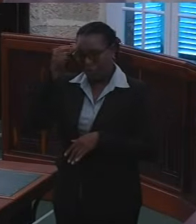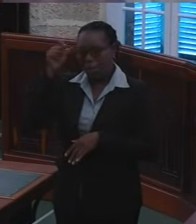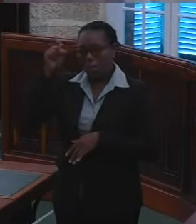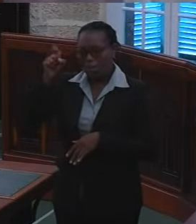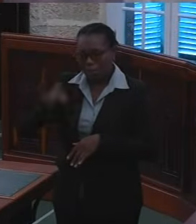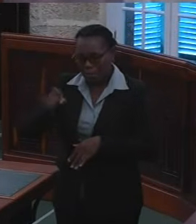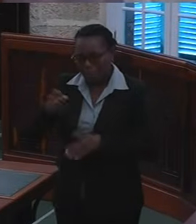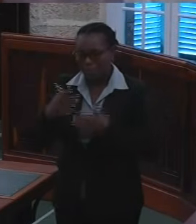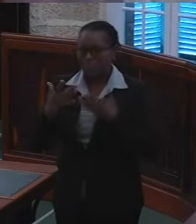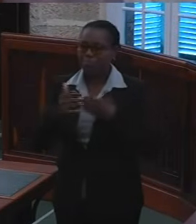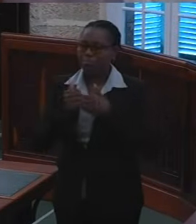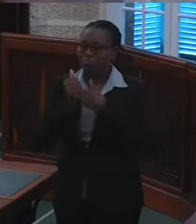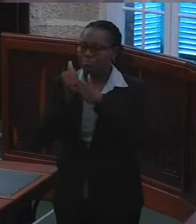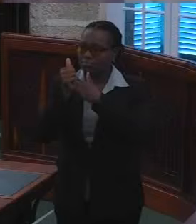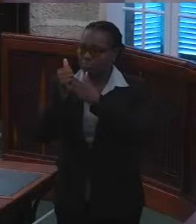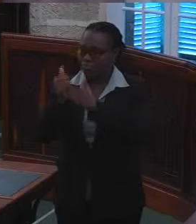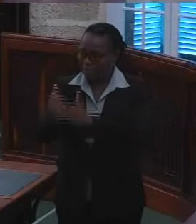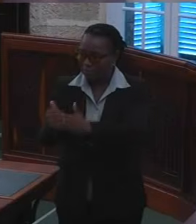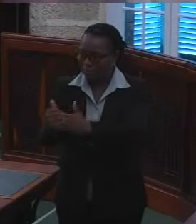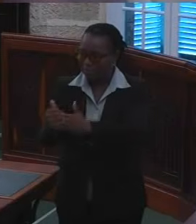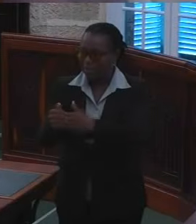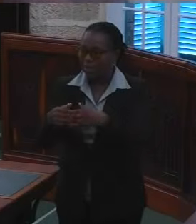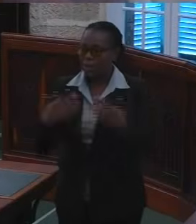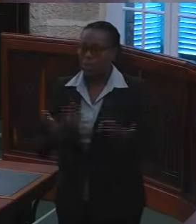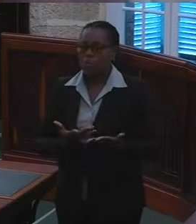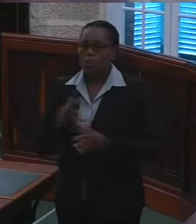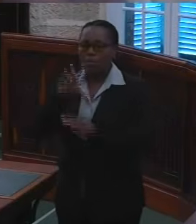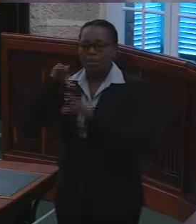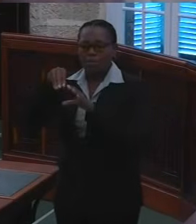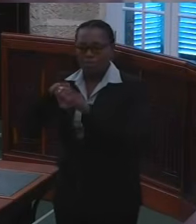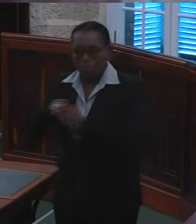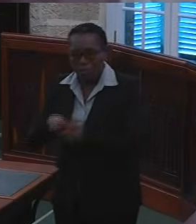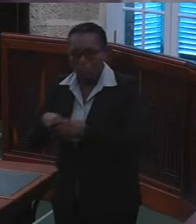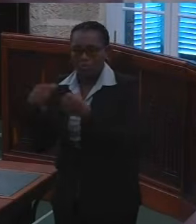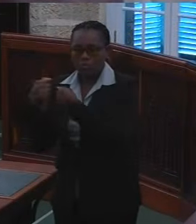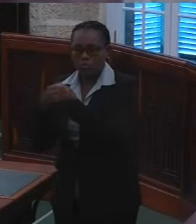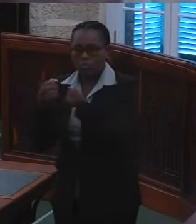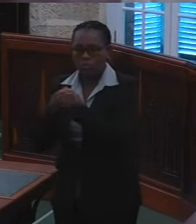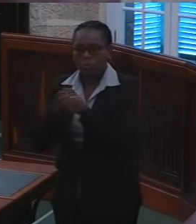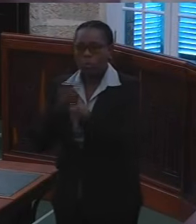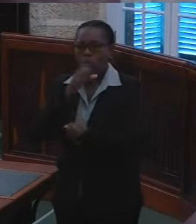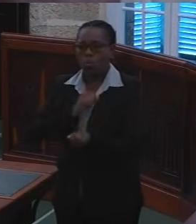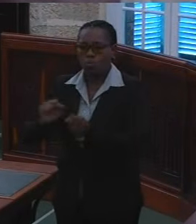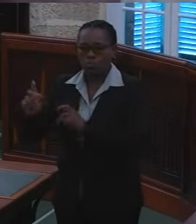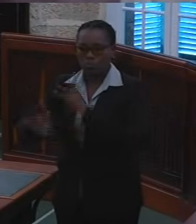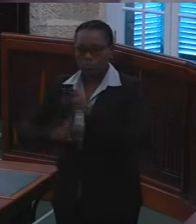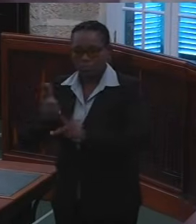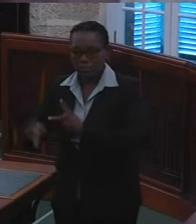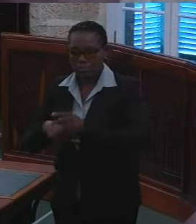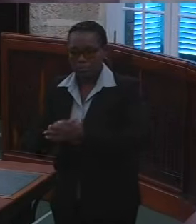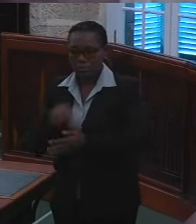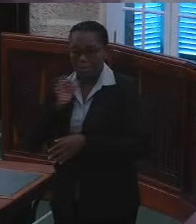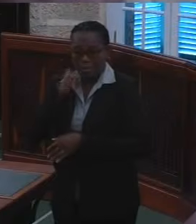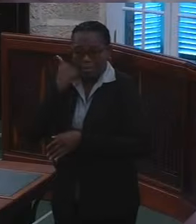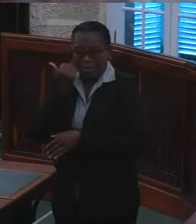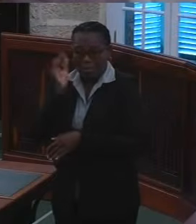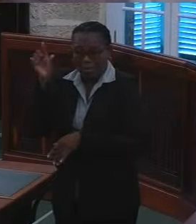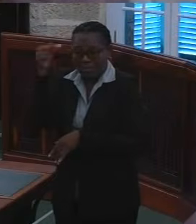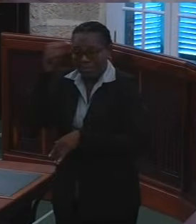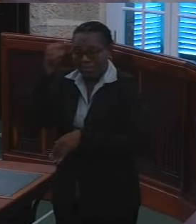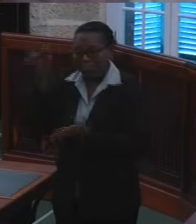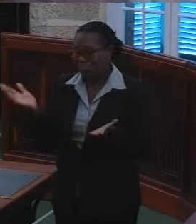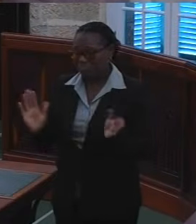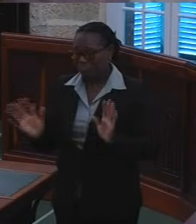lead in terms of the fight for our elderly population. And this is nothing that will embarrass us as a government, because we believe